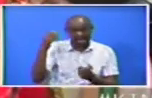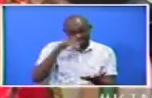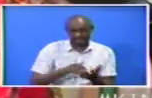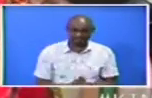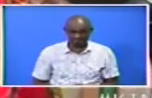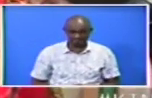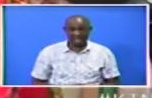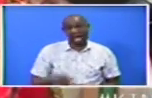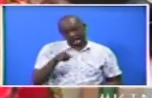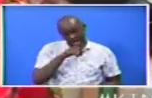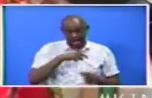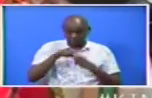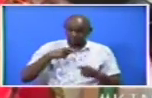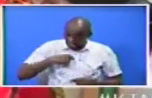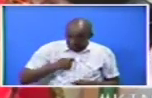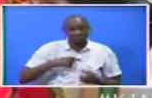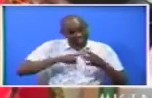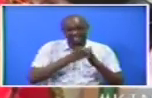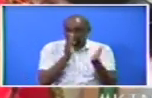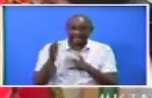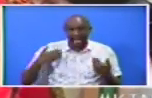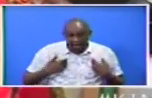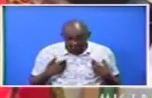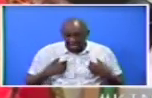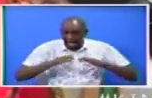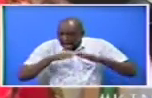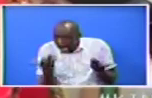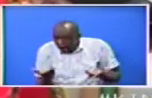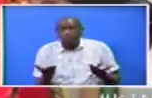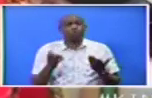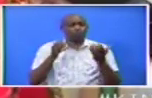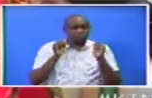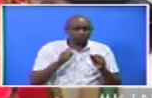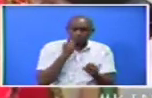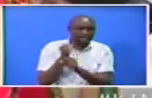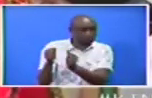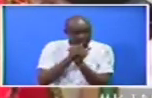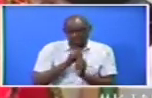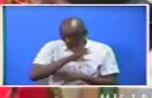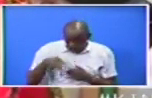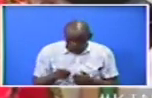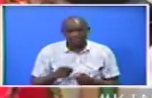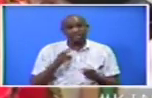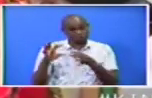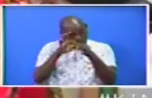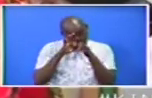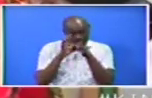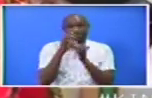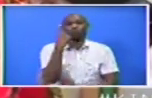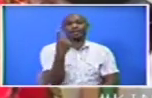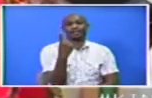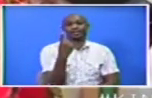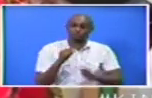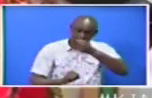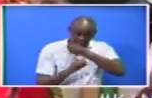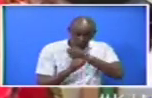far as we're concerned, we've already started planning in terms of how we're going to work together as a united team to